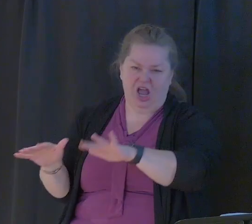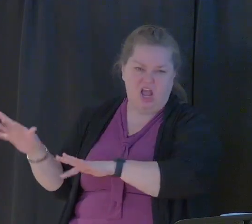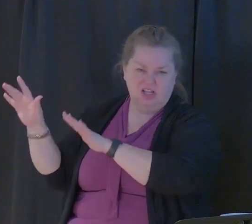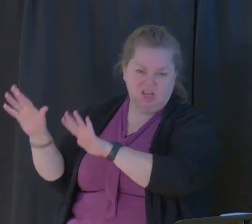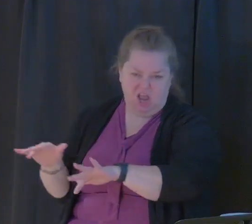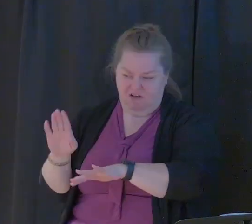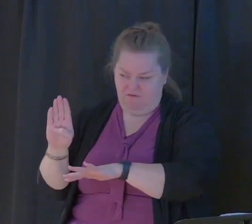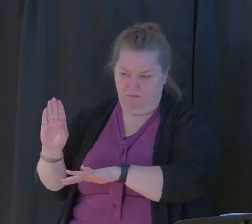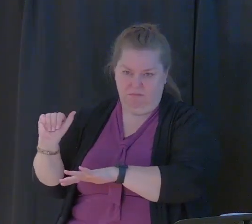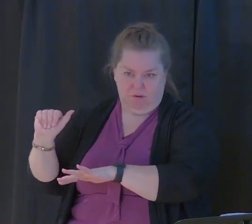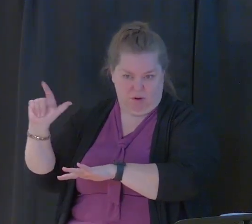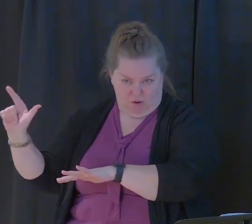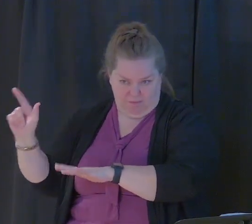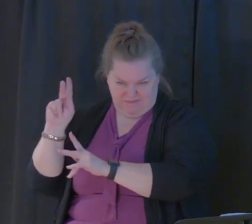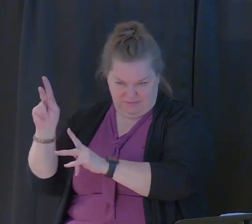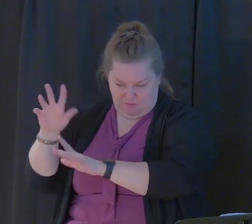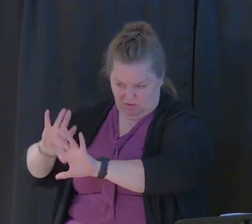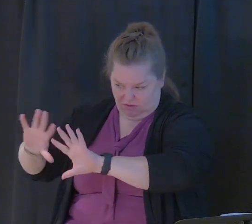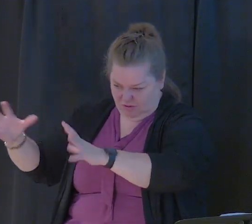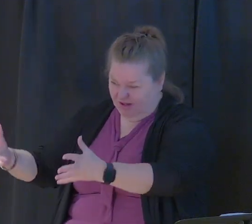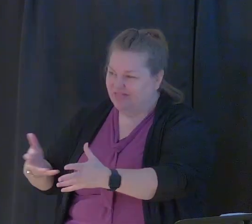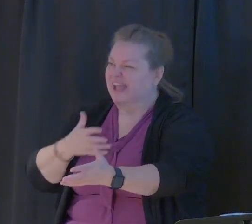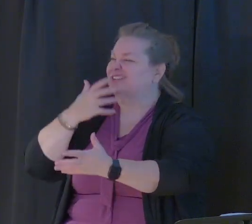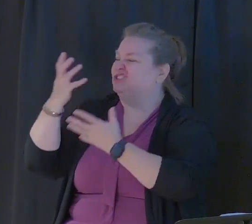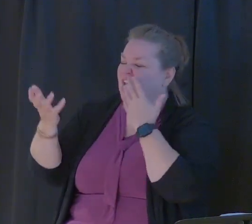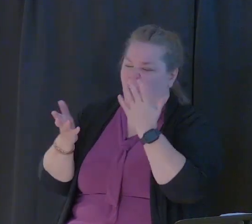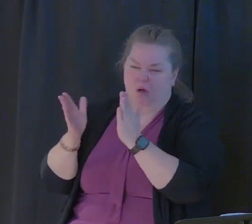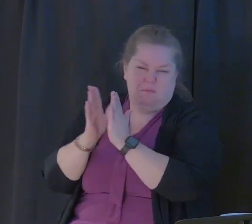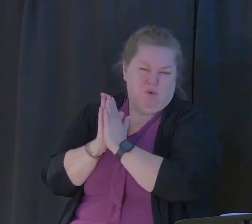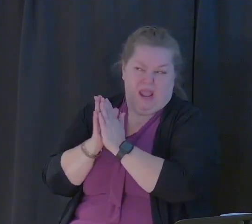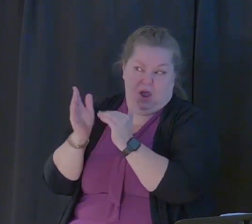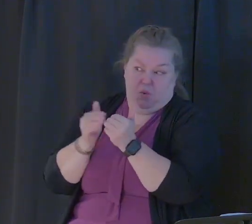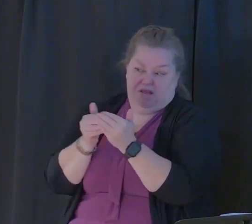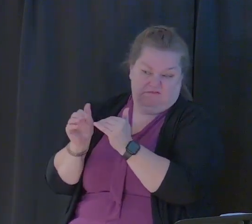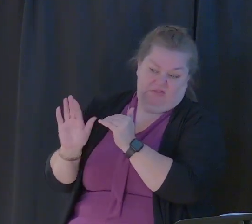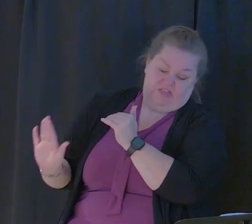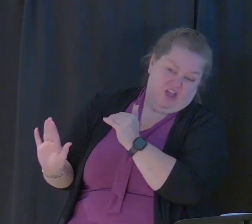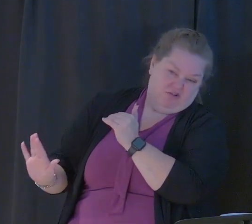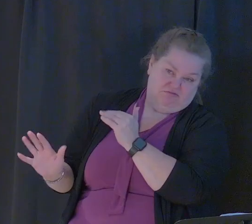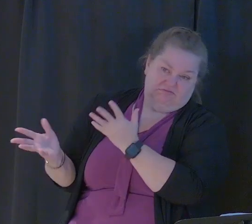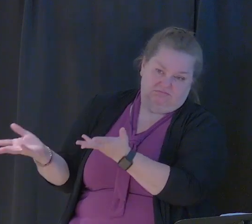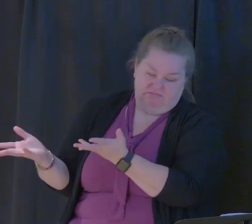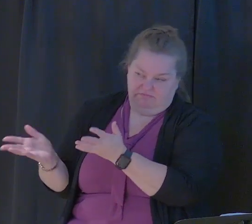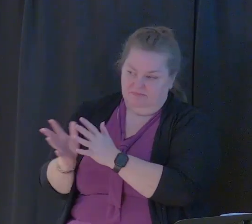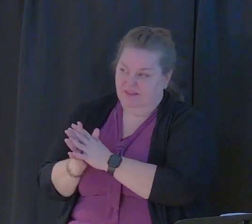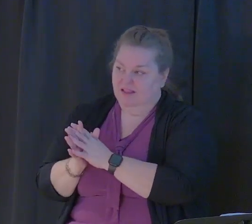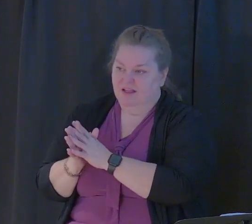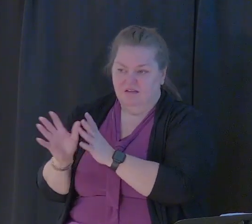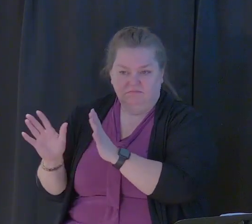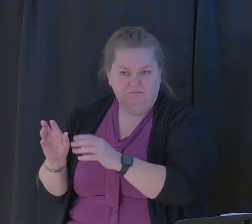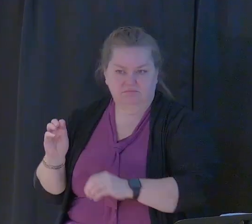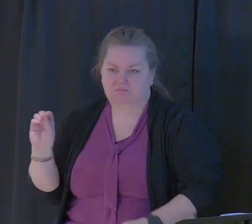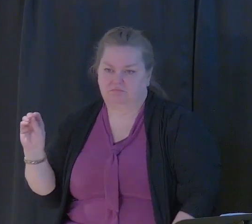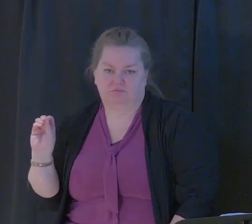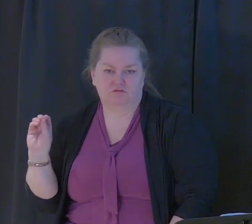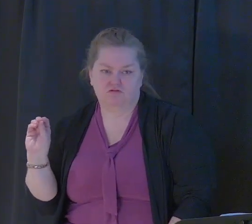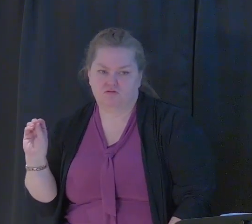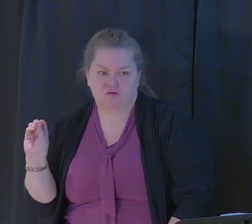They shout. They pray whatever prayers that are going to pray, but they are not